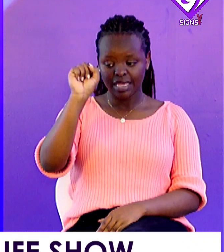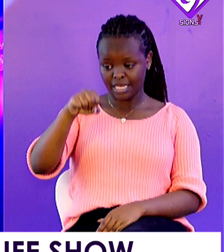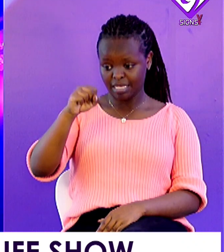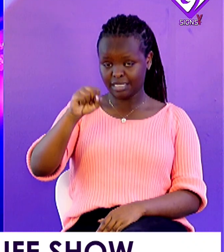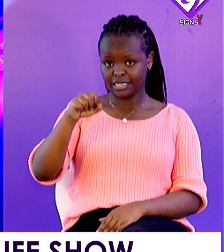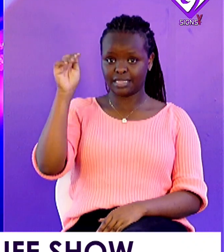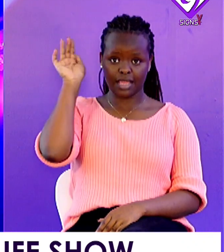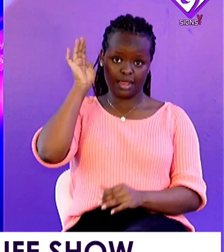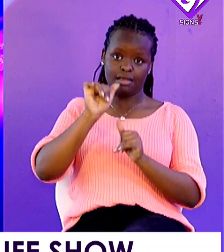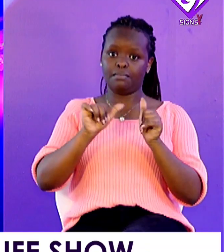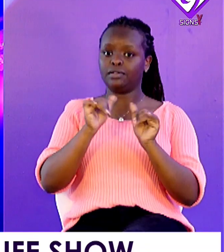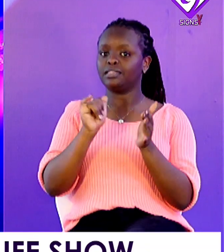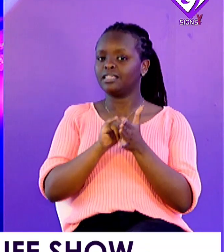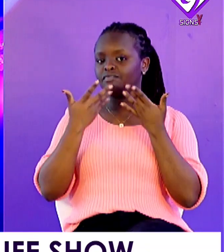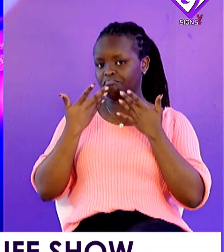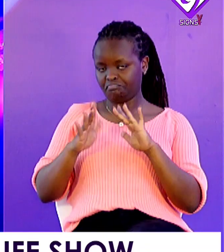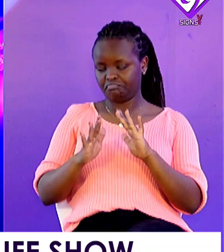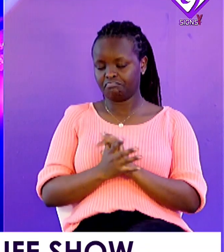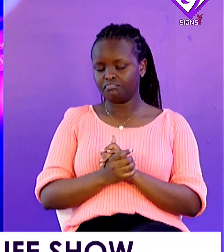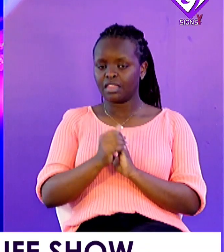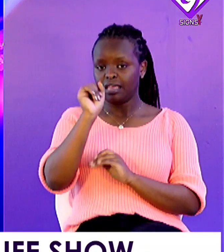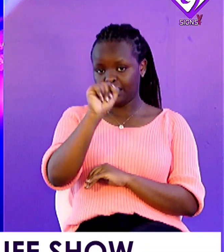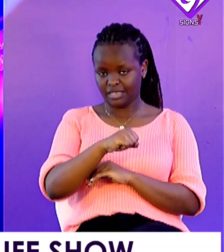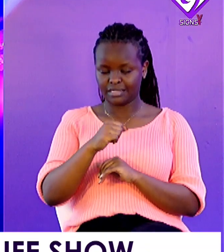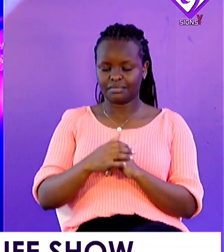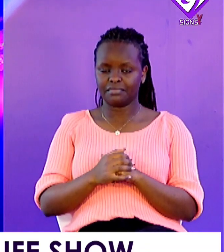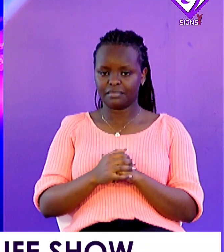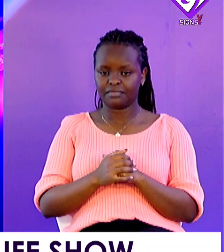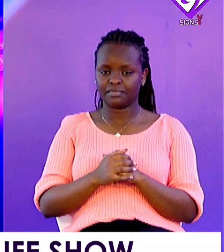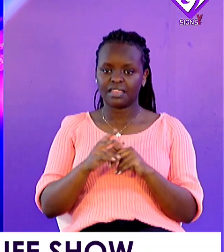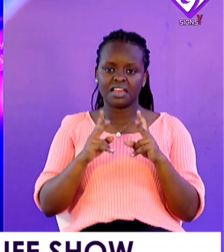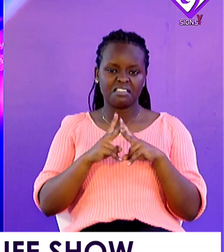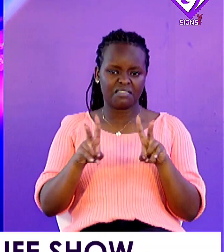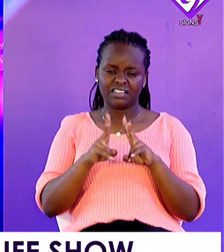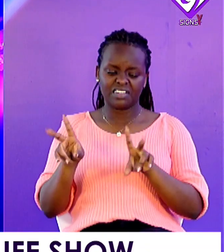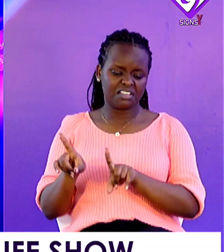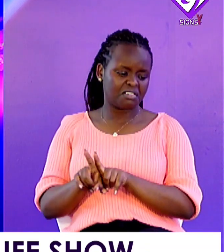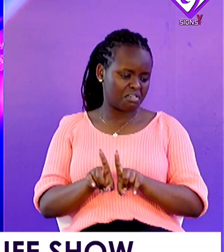heard spiritual about spiritual abuse. Yes, not very common, but